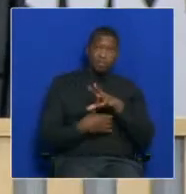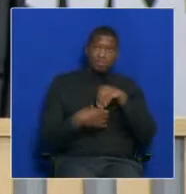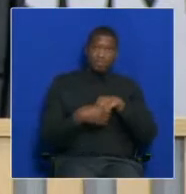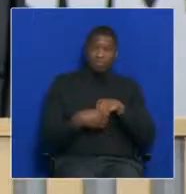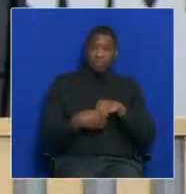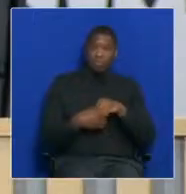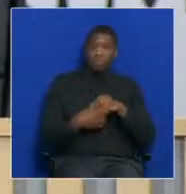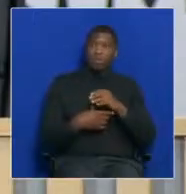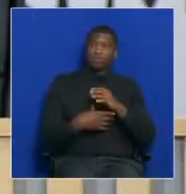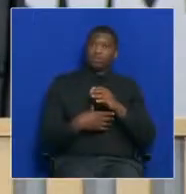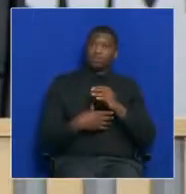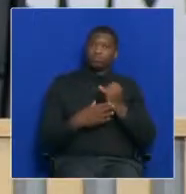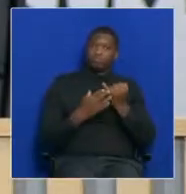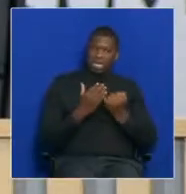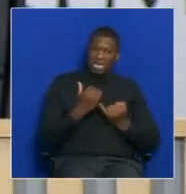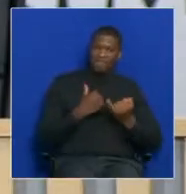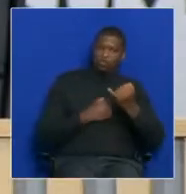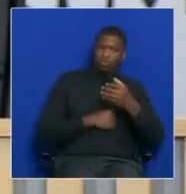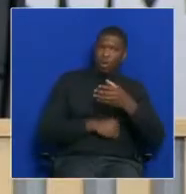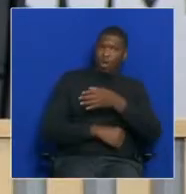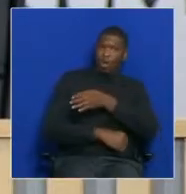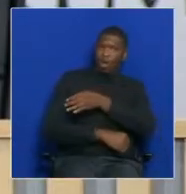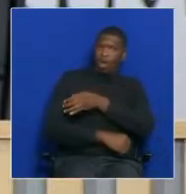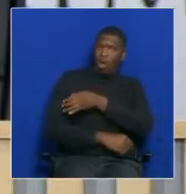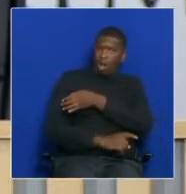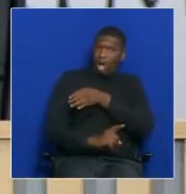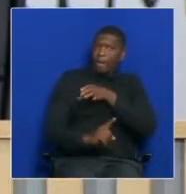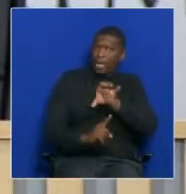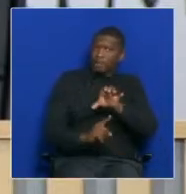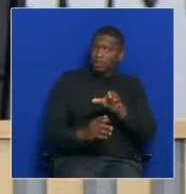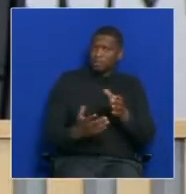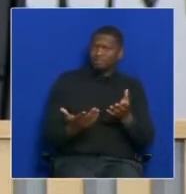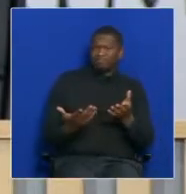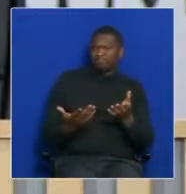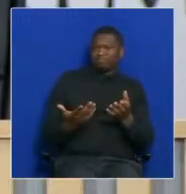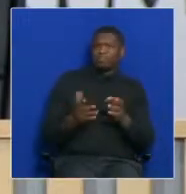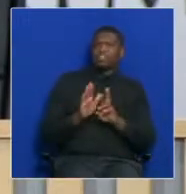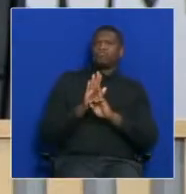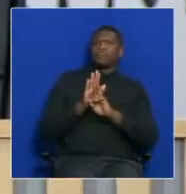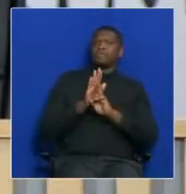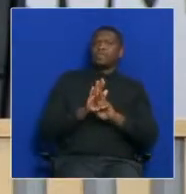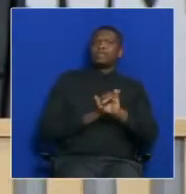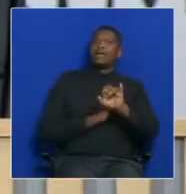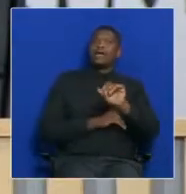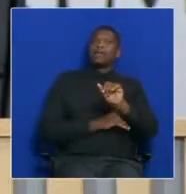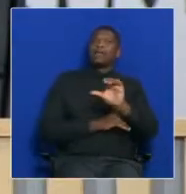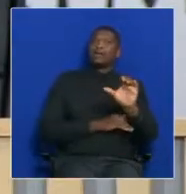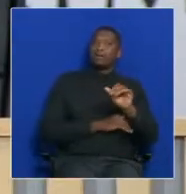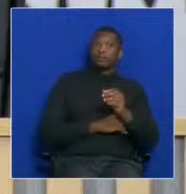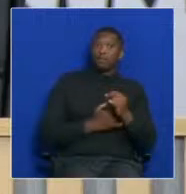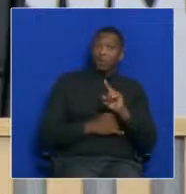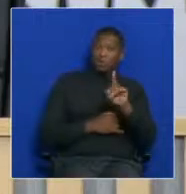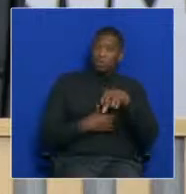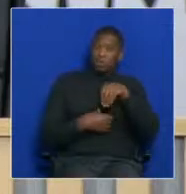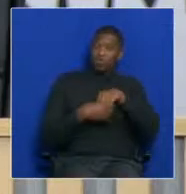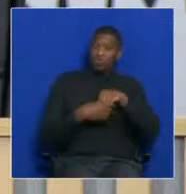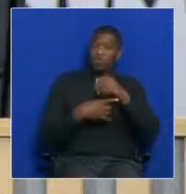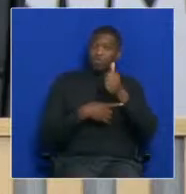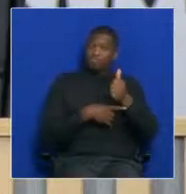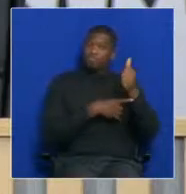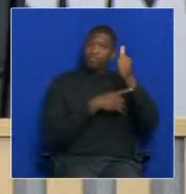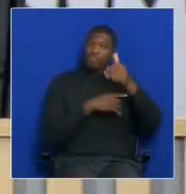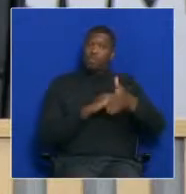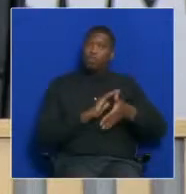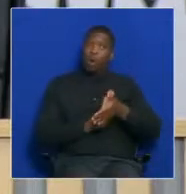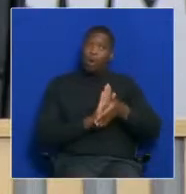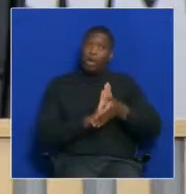individual capacity. She was going there representing IDEC. So you are head of operations at IDEC. Did you not assist at